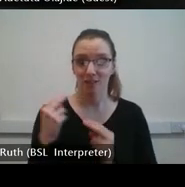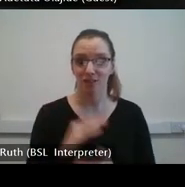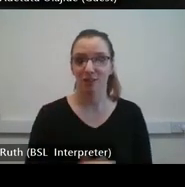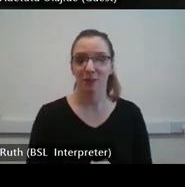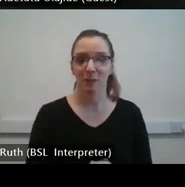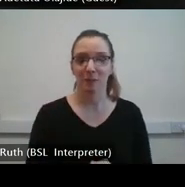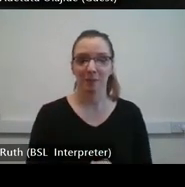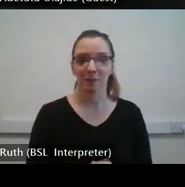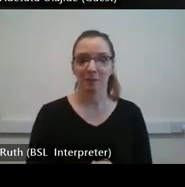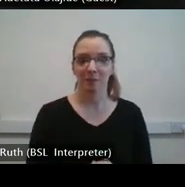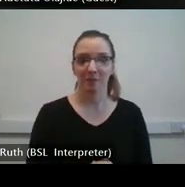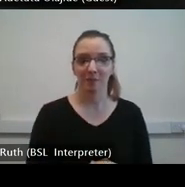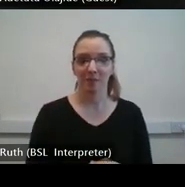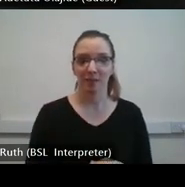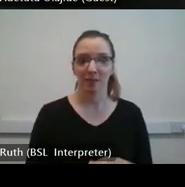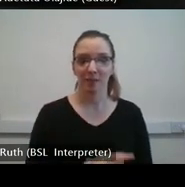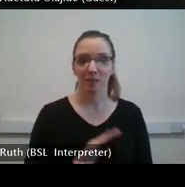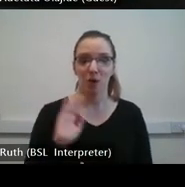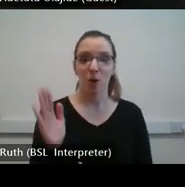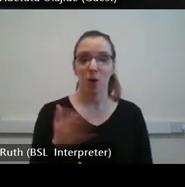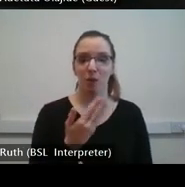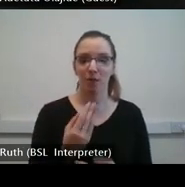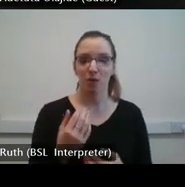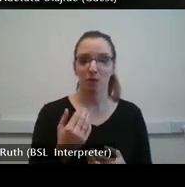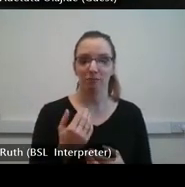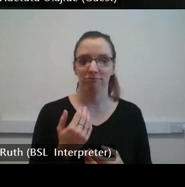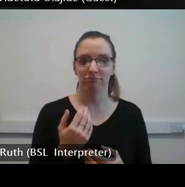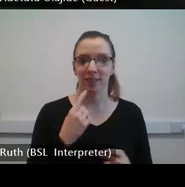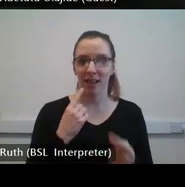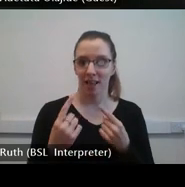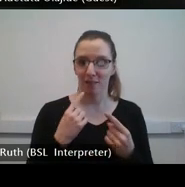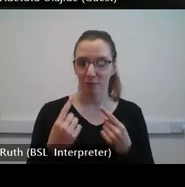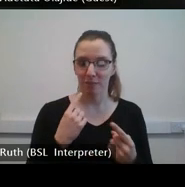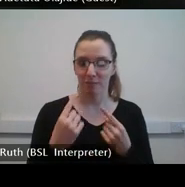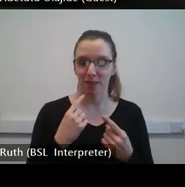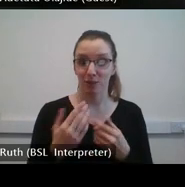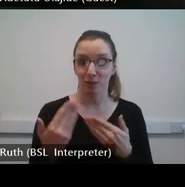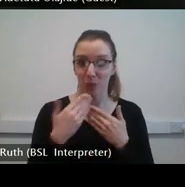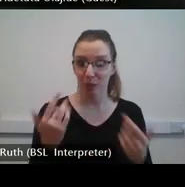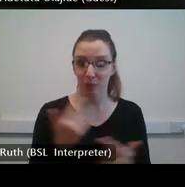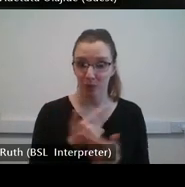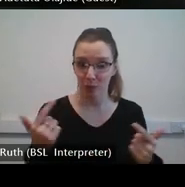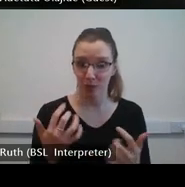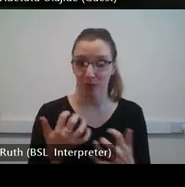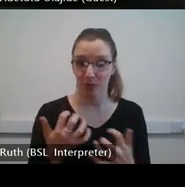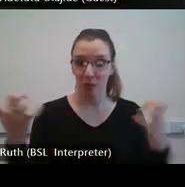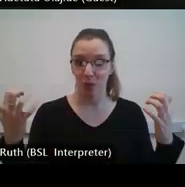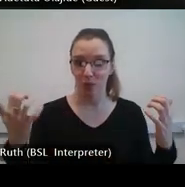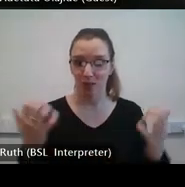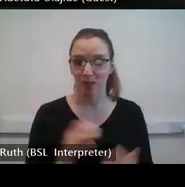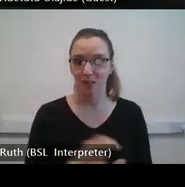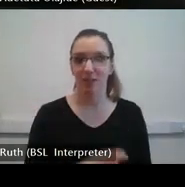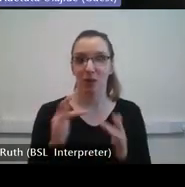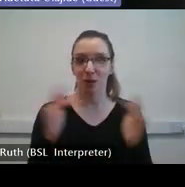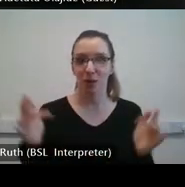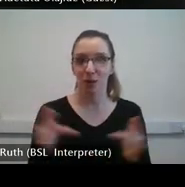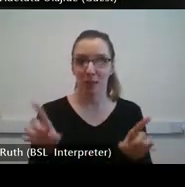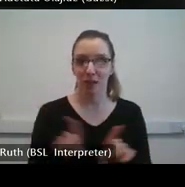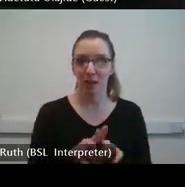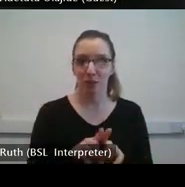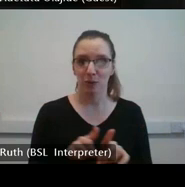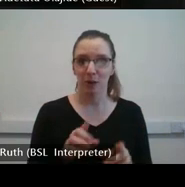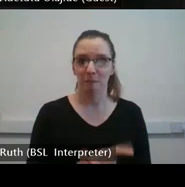and also all of your insights from being here today. And thank you to everybody in the audience here and online.